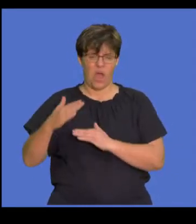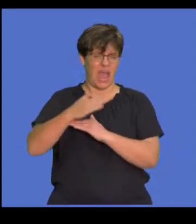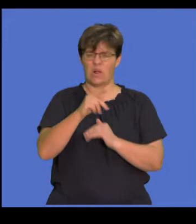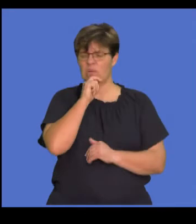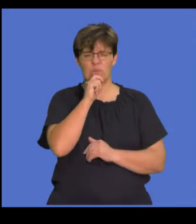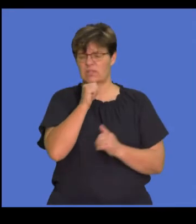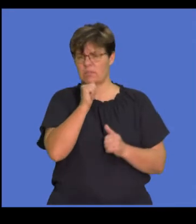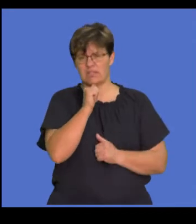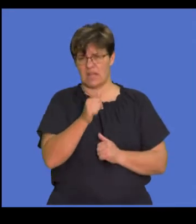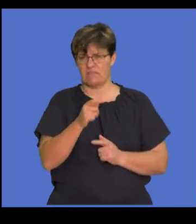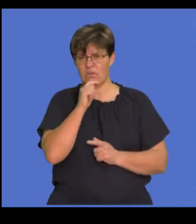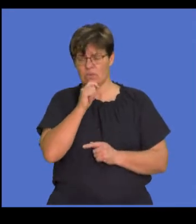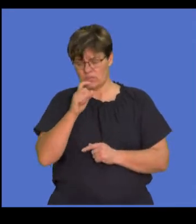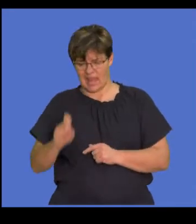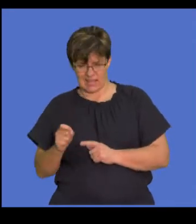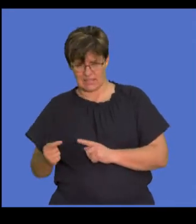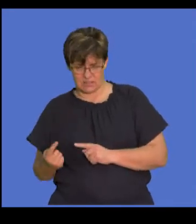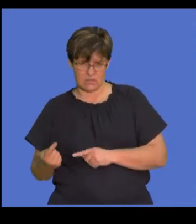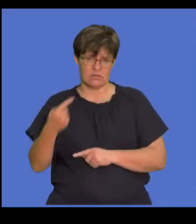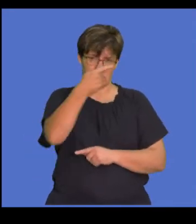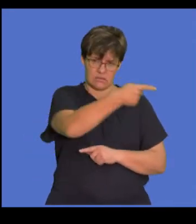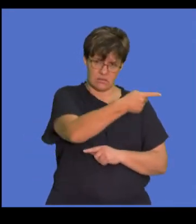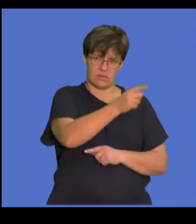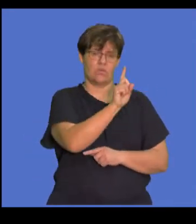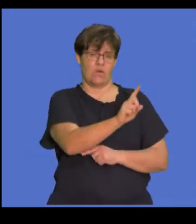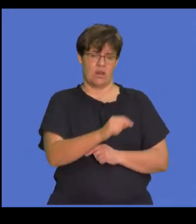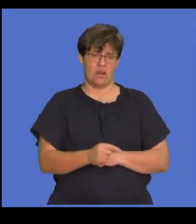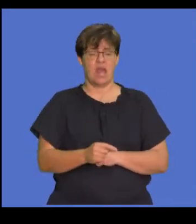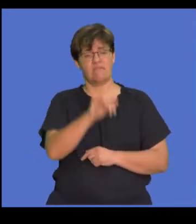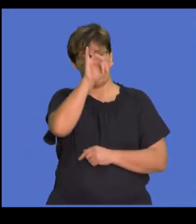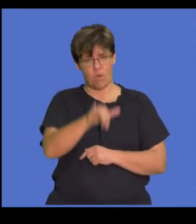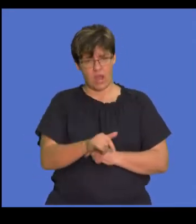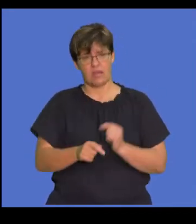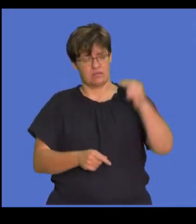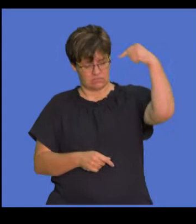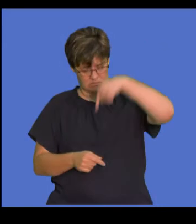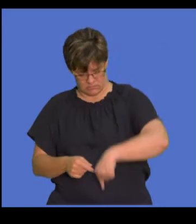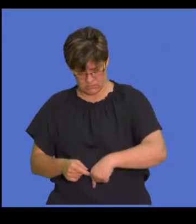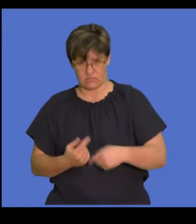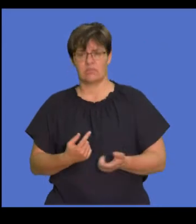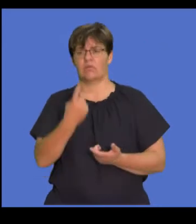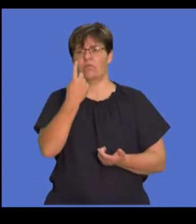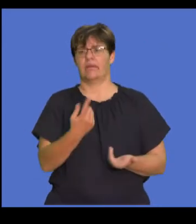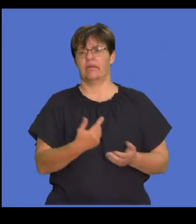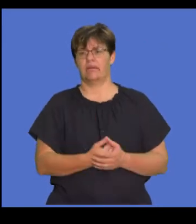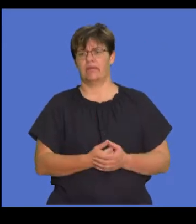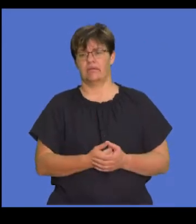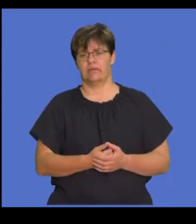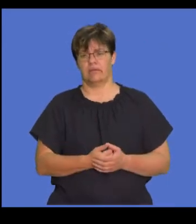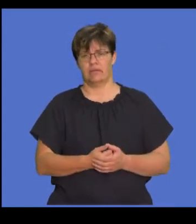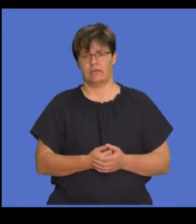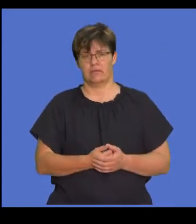are using. If I'm using x, my opposite is 1. If I'm using y up there, this is supposed to be y,